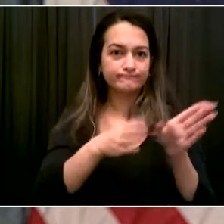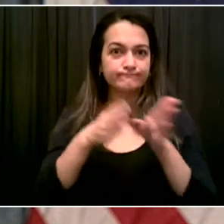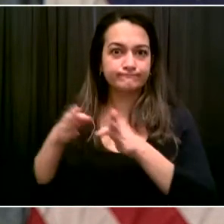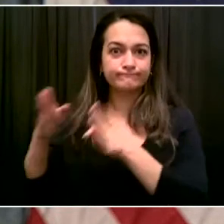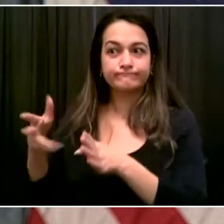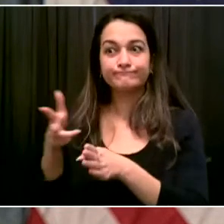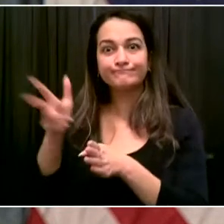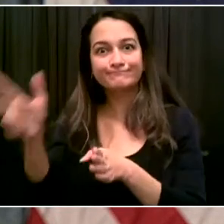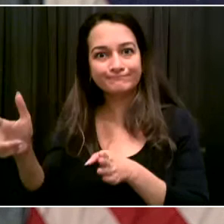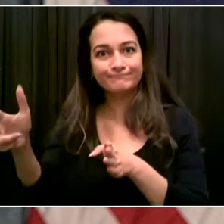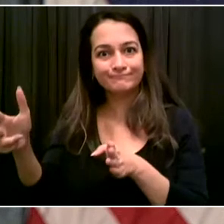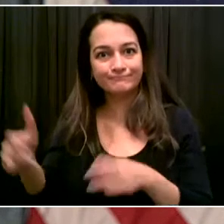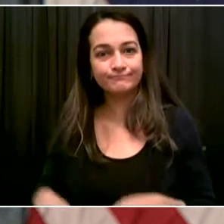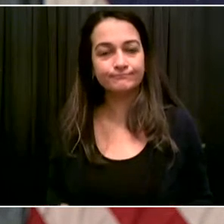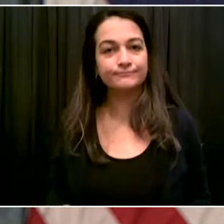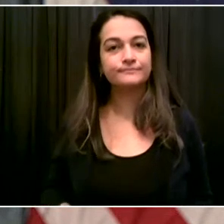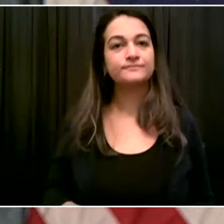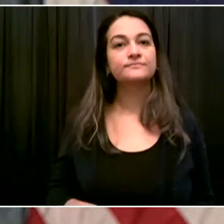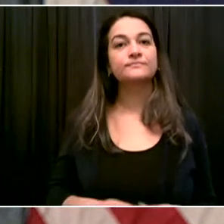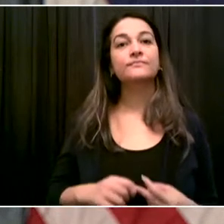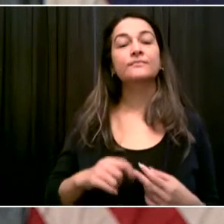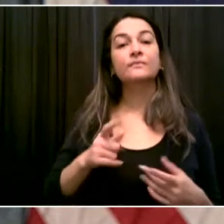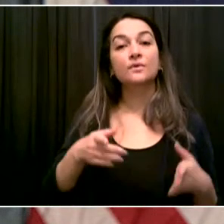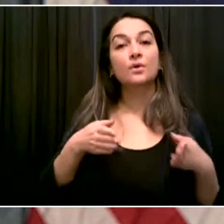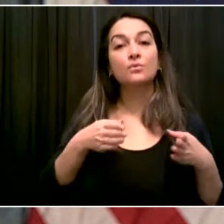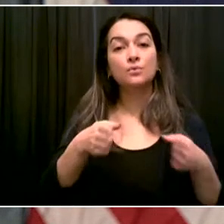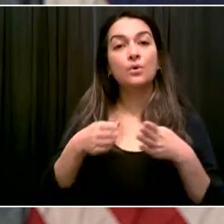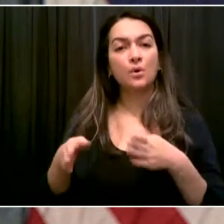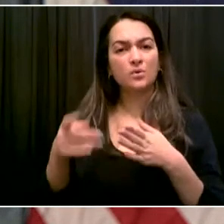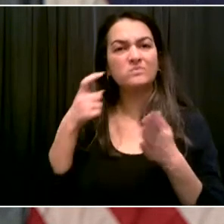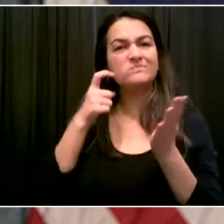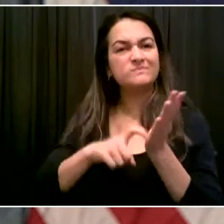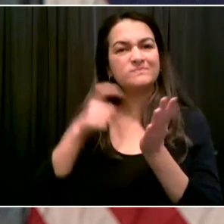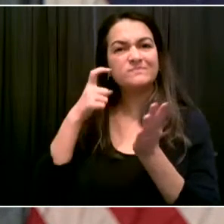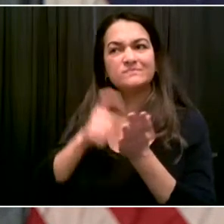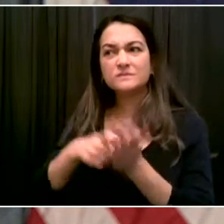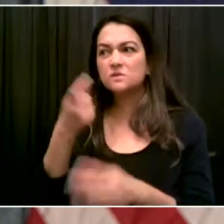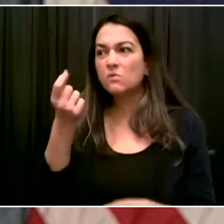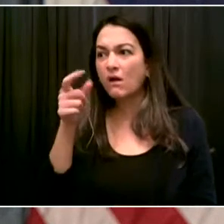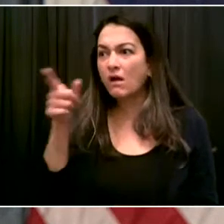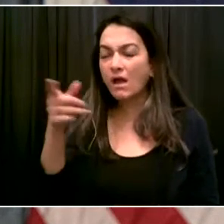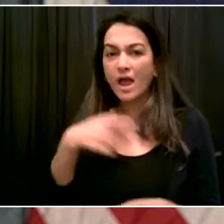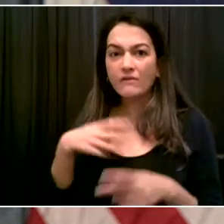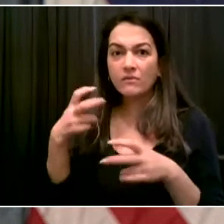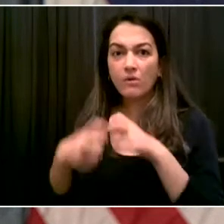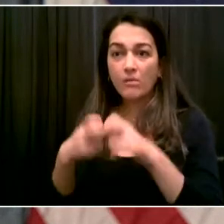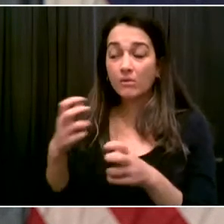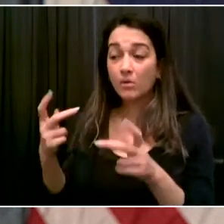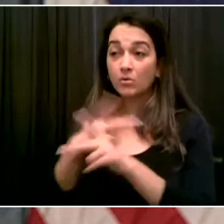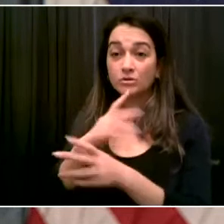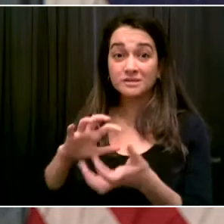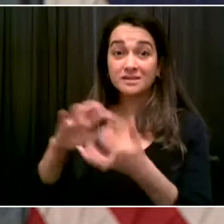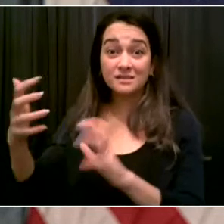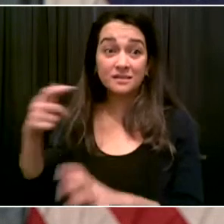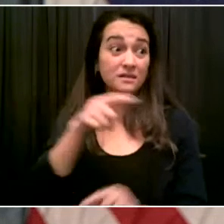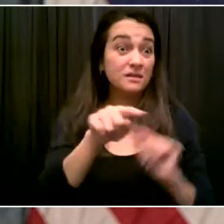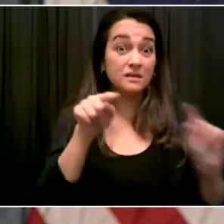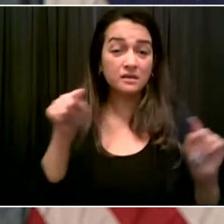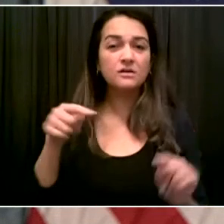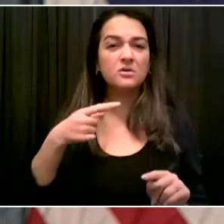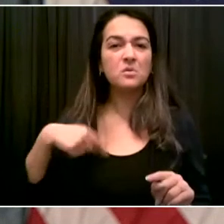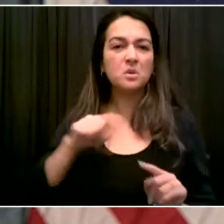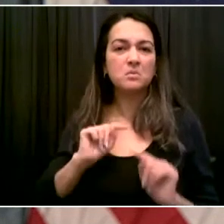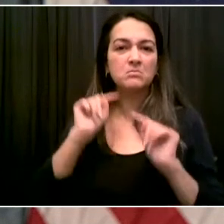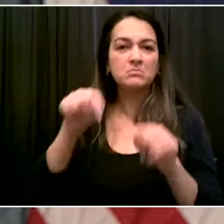shape than others, and we have a plan beginning the end of this year, beginning of next year, to start